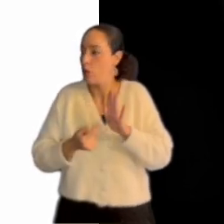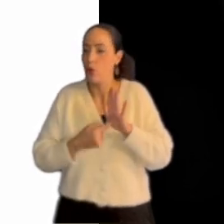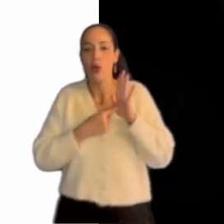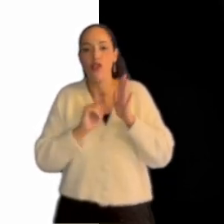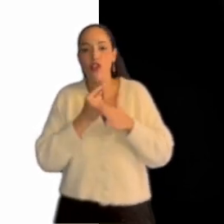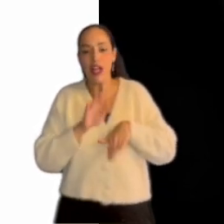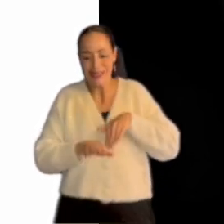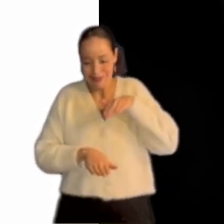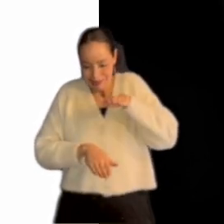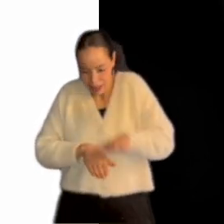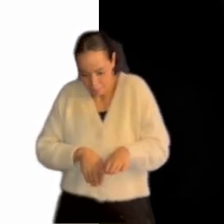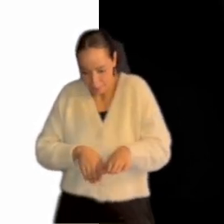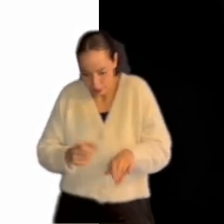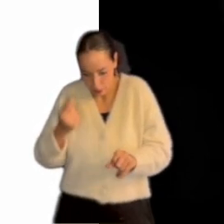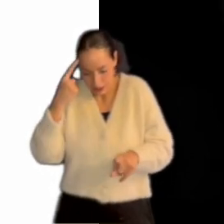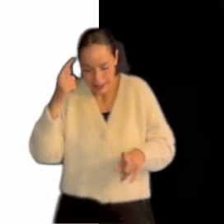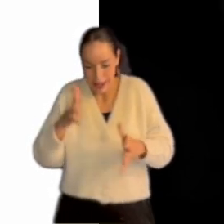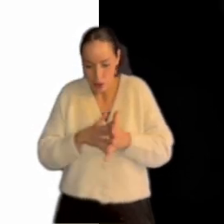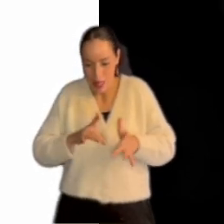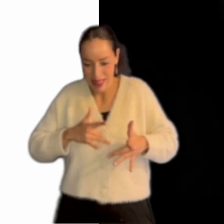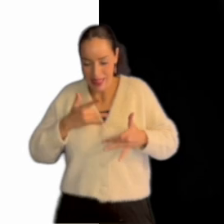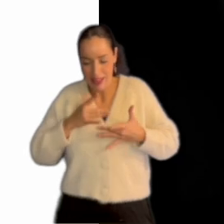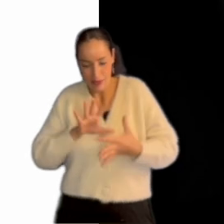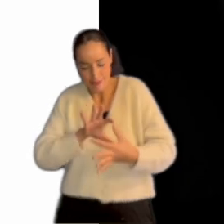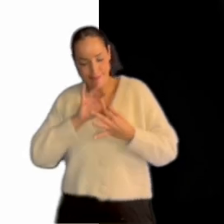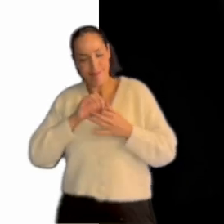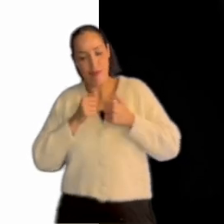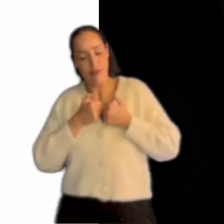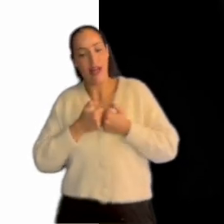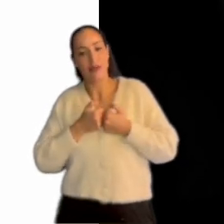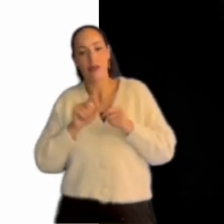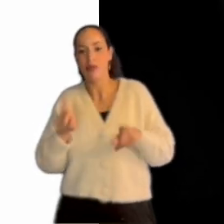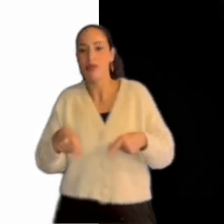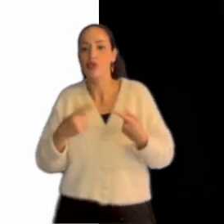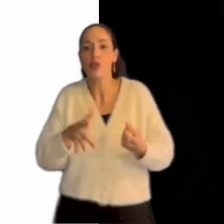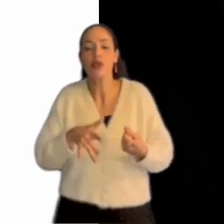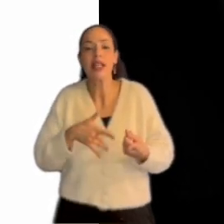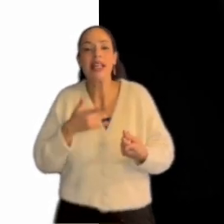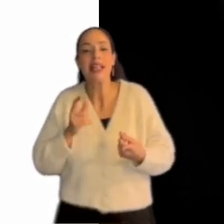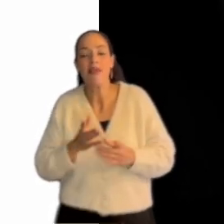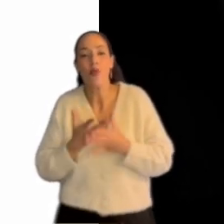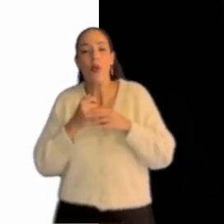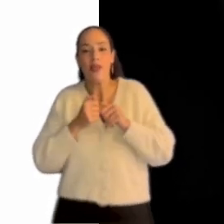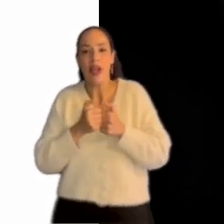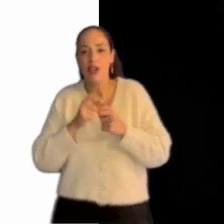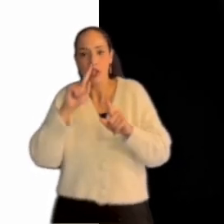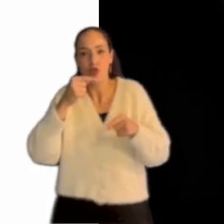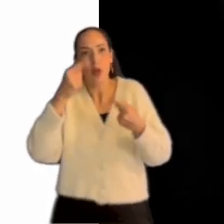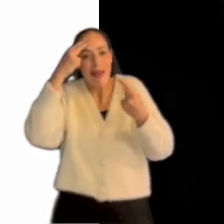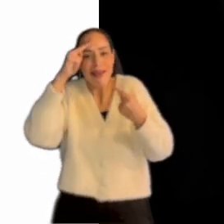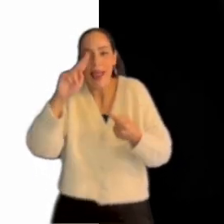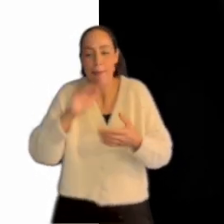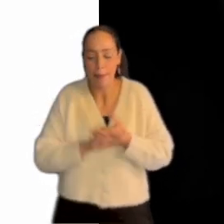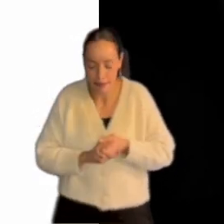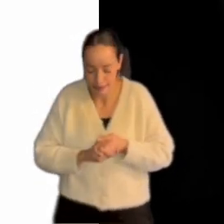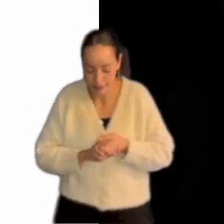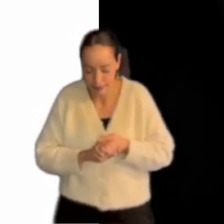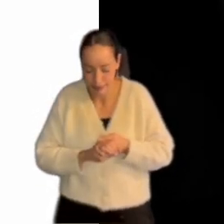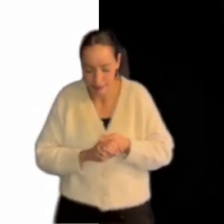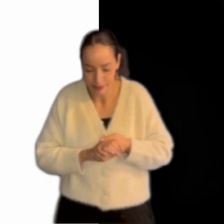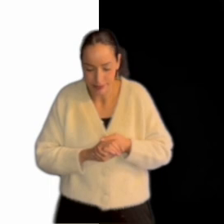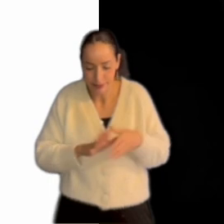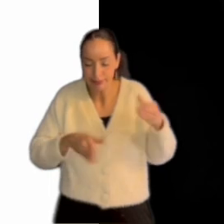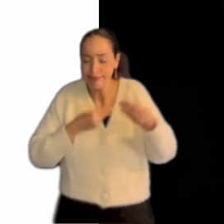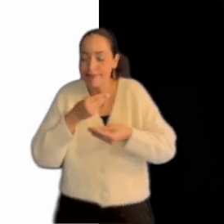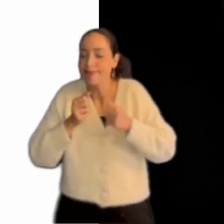into values which we cannot name. Brené explains how our values should be so crystallised in our minds, so infallible, so precise,